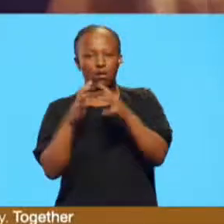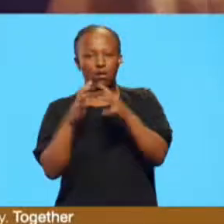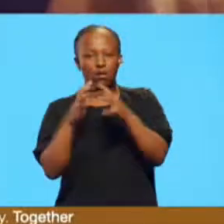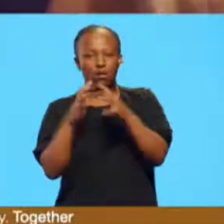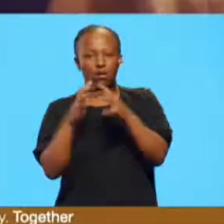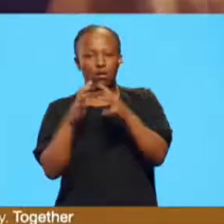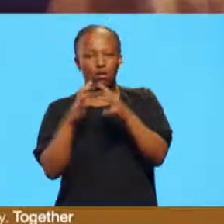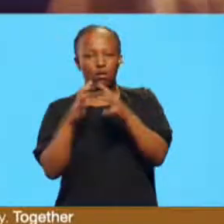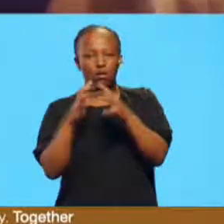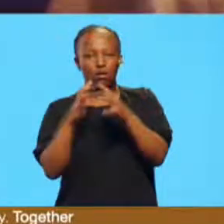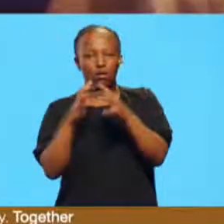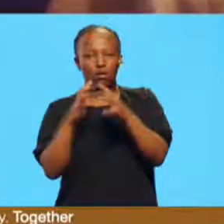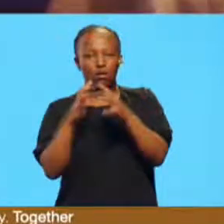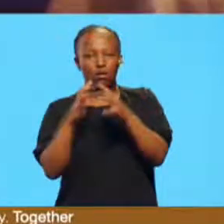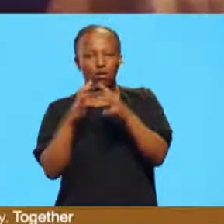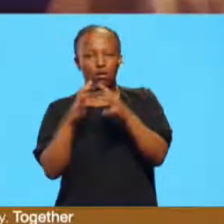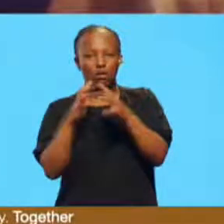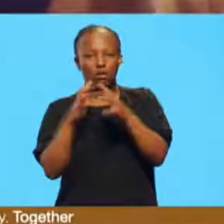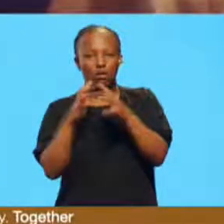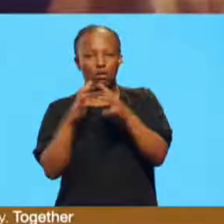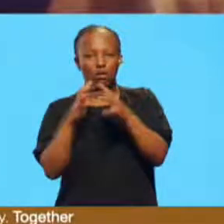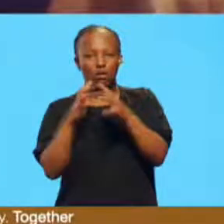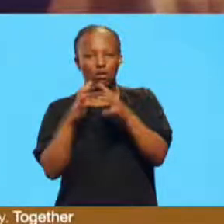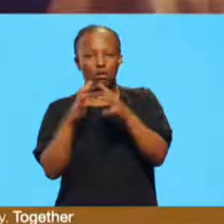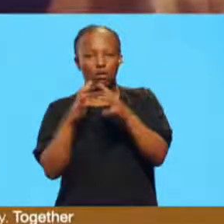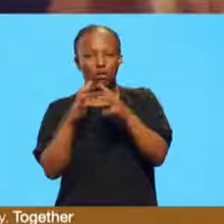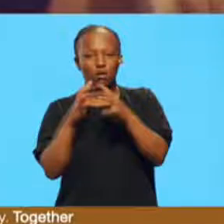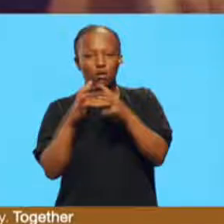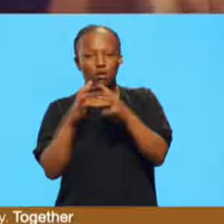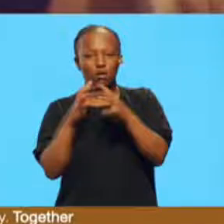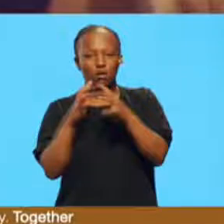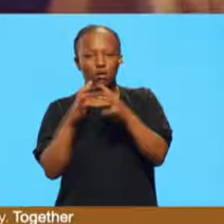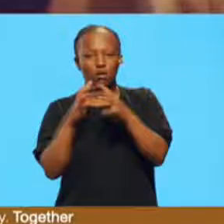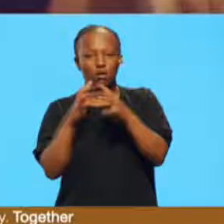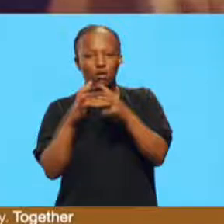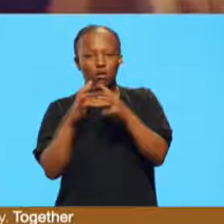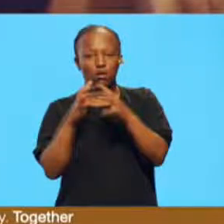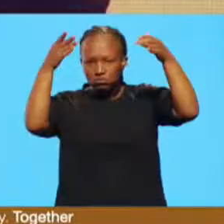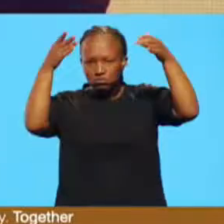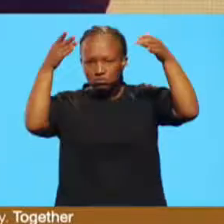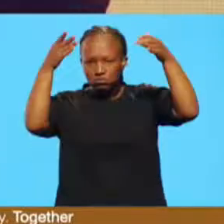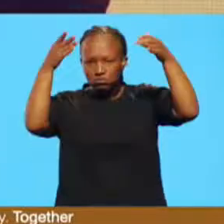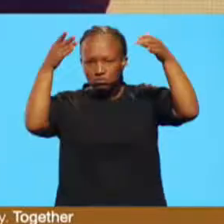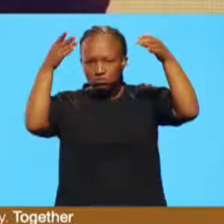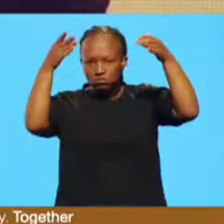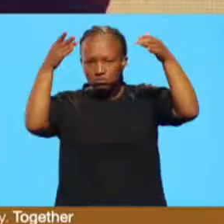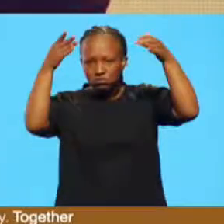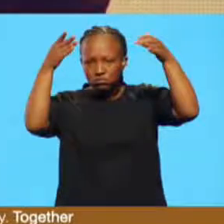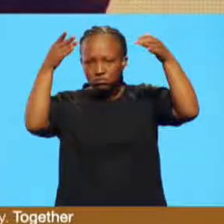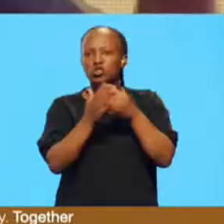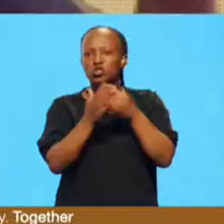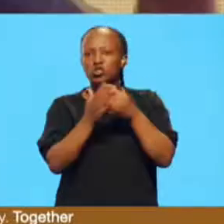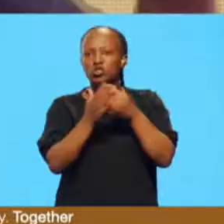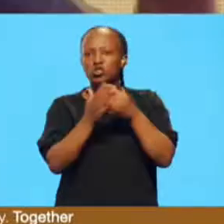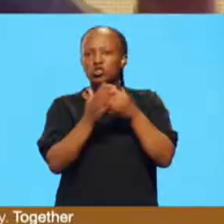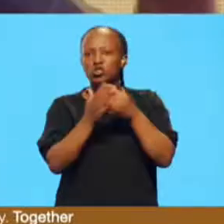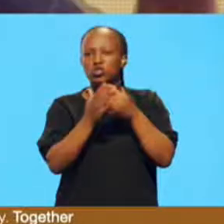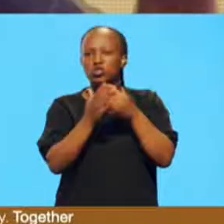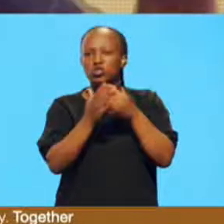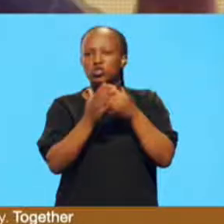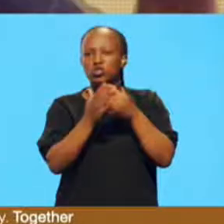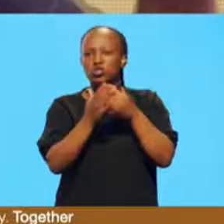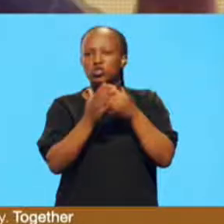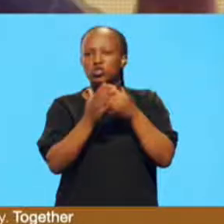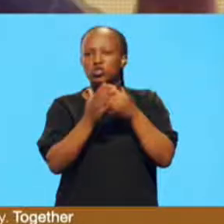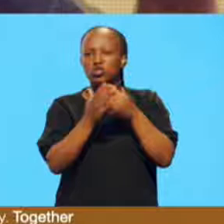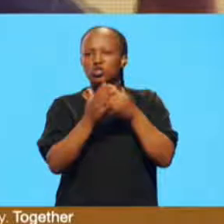because women are the one who carries the water on their head, again, so they can make more inputs than someone who just see the water in the house and wash from it.